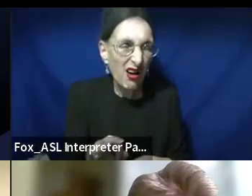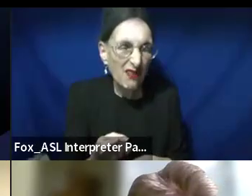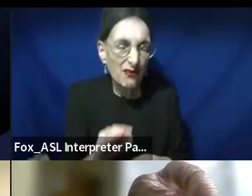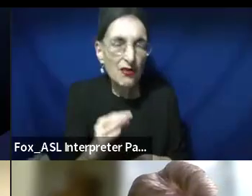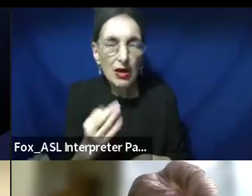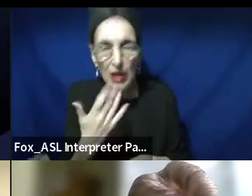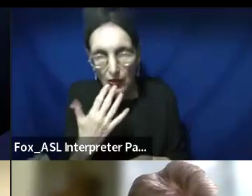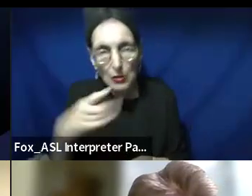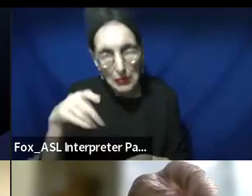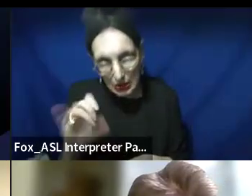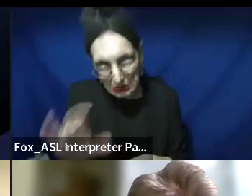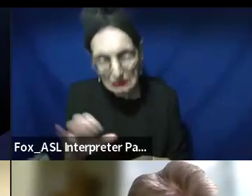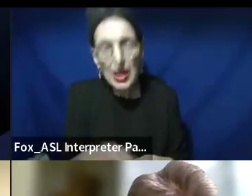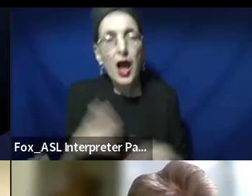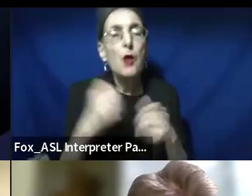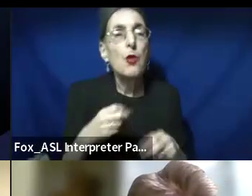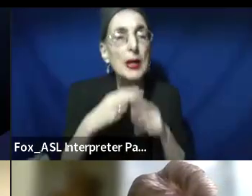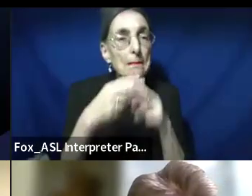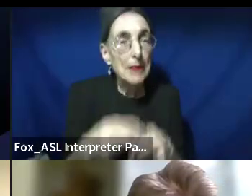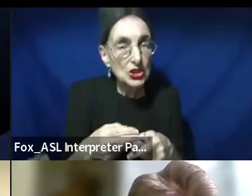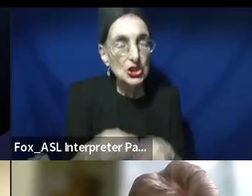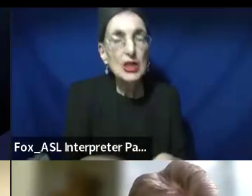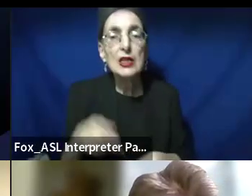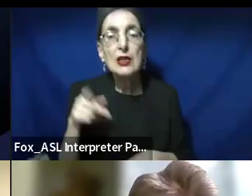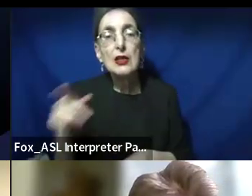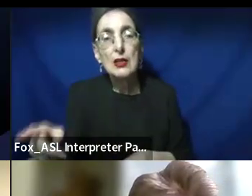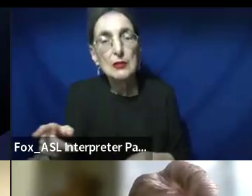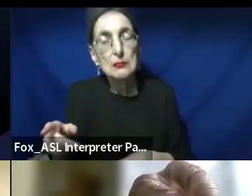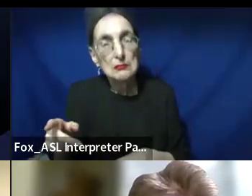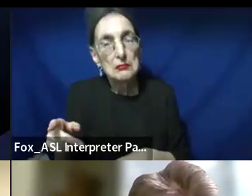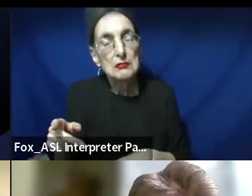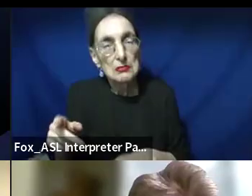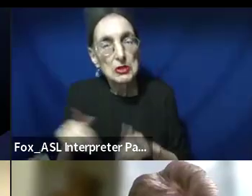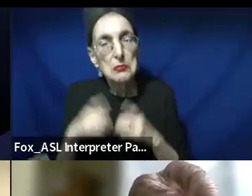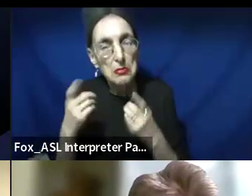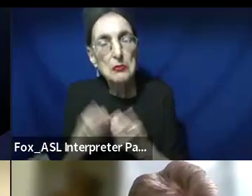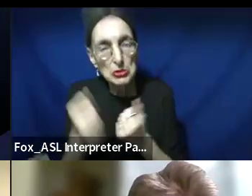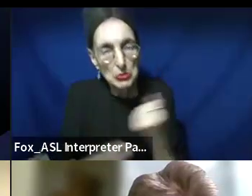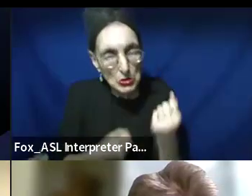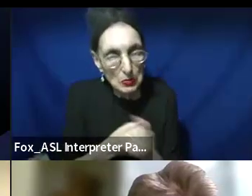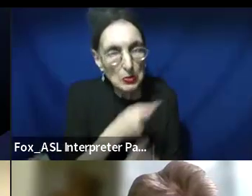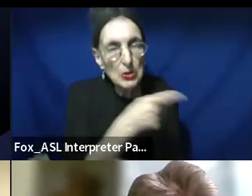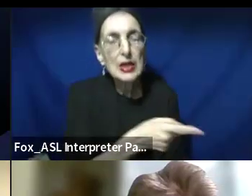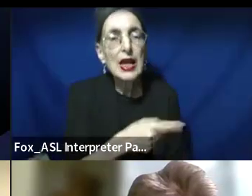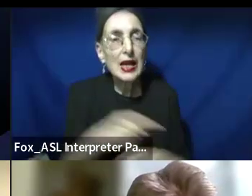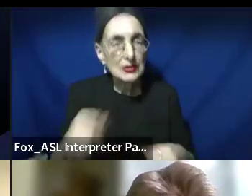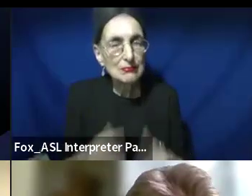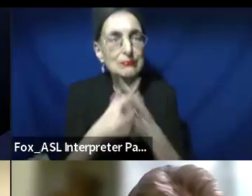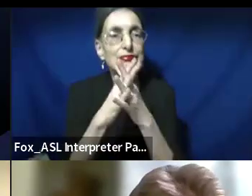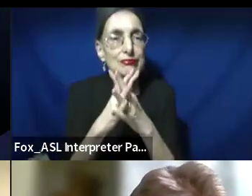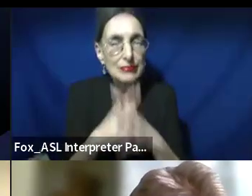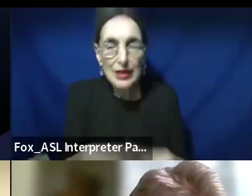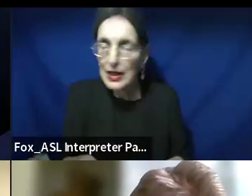the Office of Outdoor Recreation has, to support this initiative, has convened a trail access working group